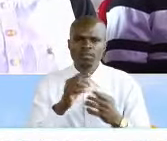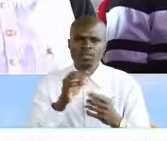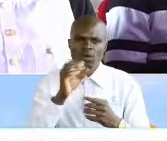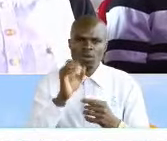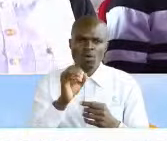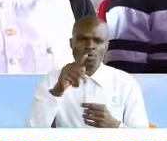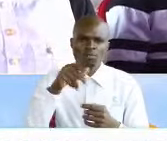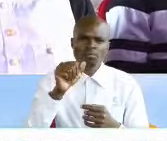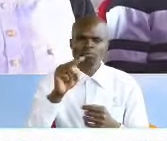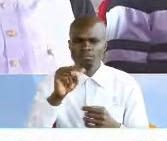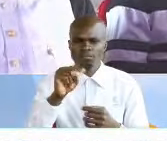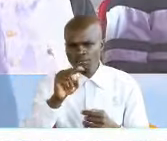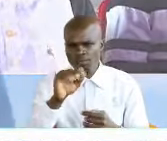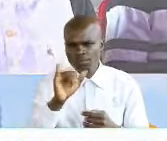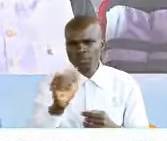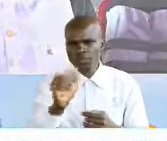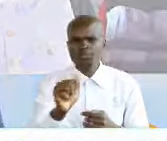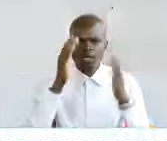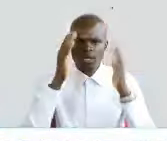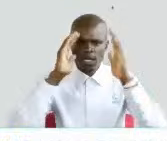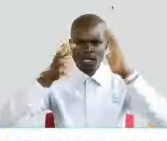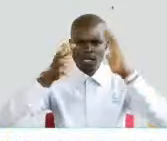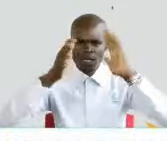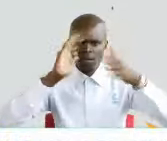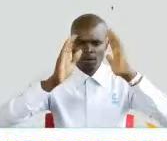I'm also Dutote